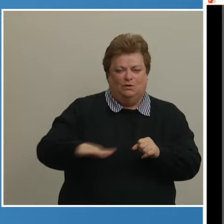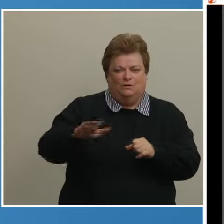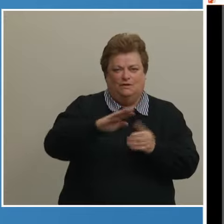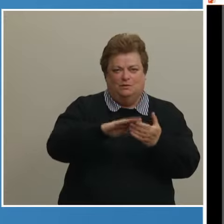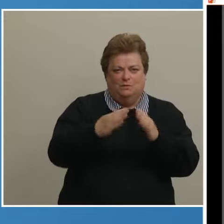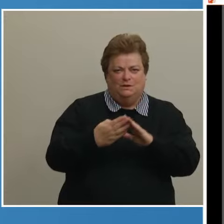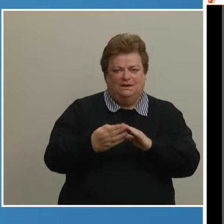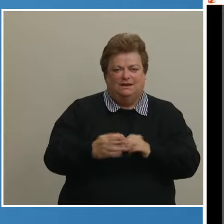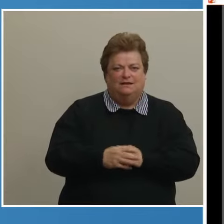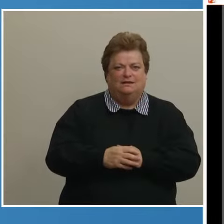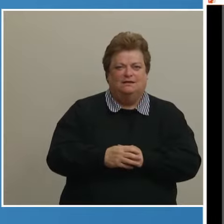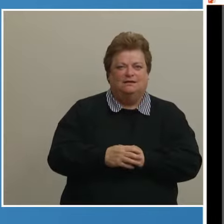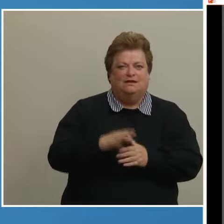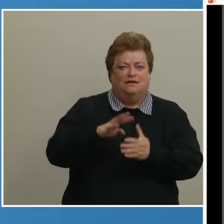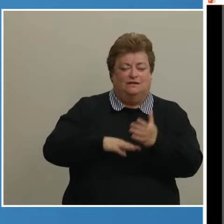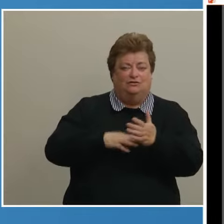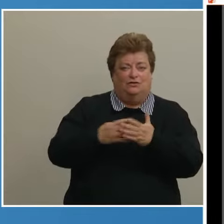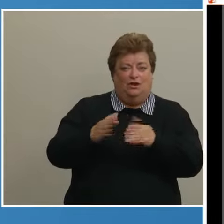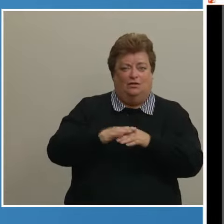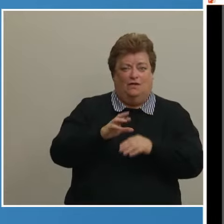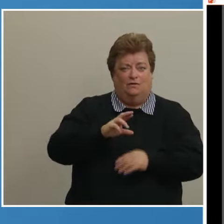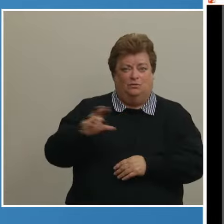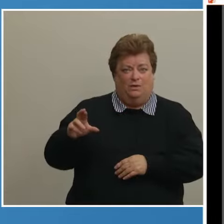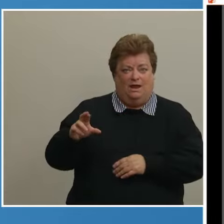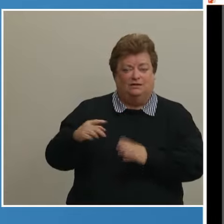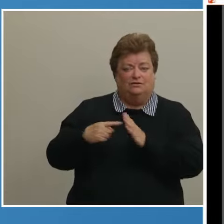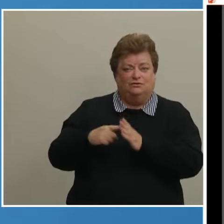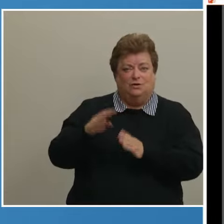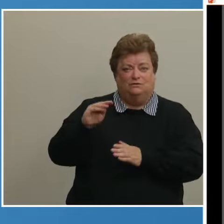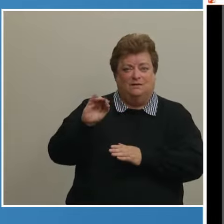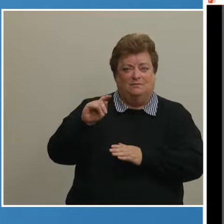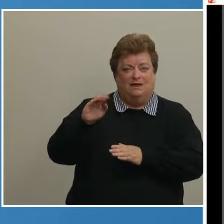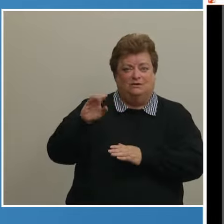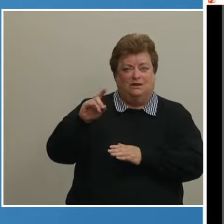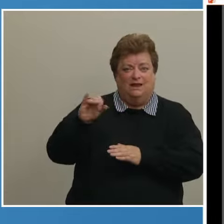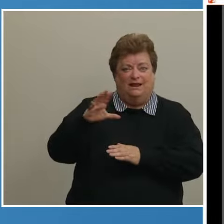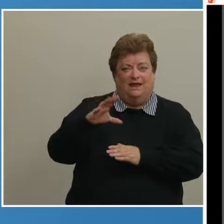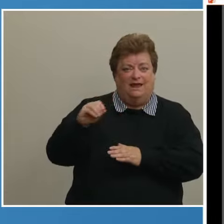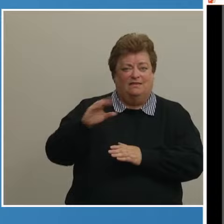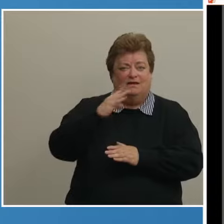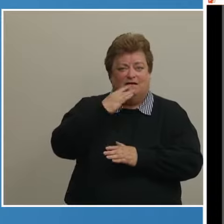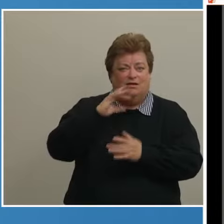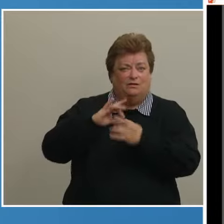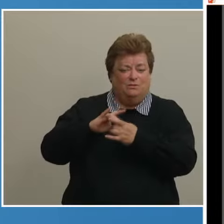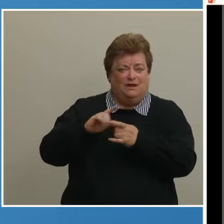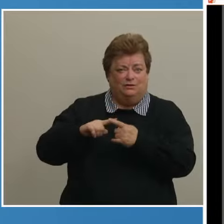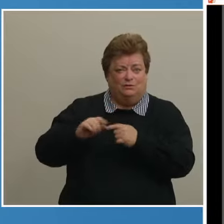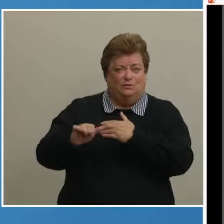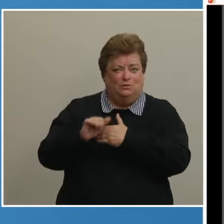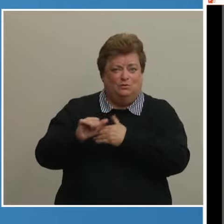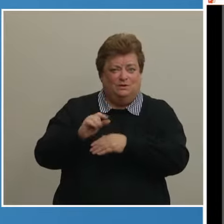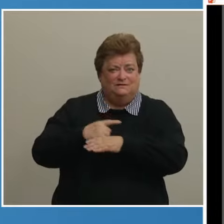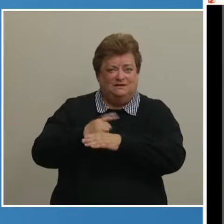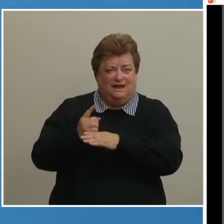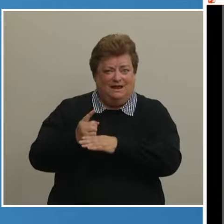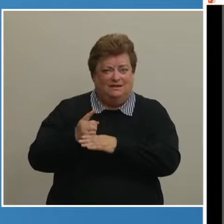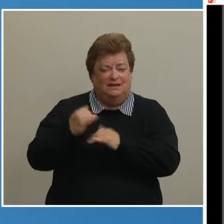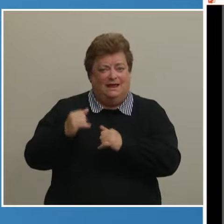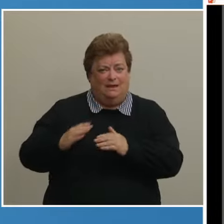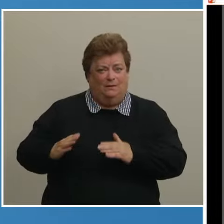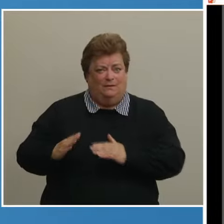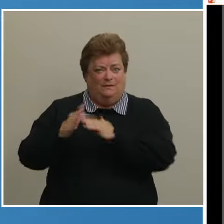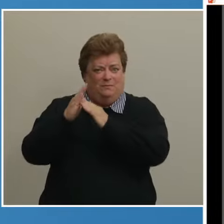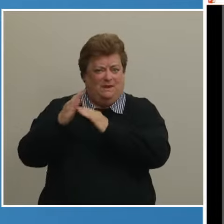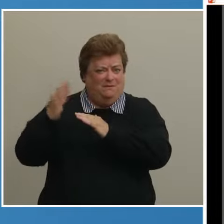on the right shows the metric data and the color related to the risk dial. At the peak of COVID-19 cases and deaths